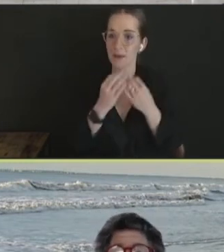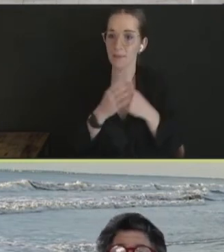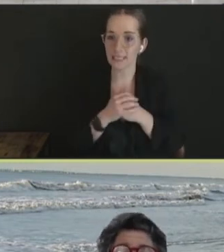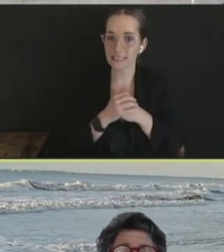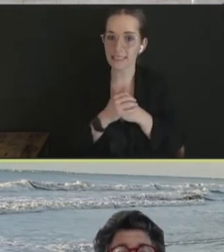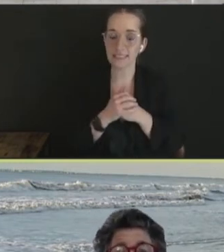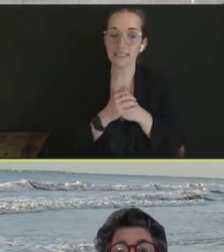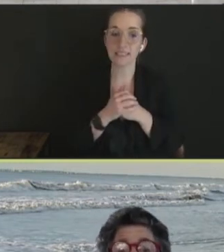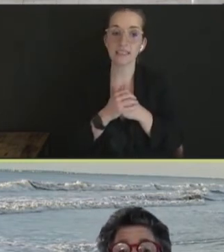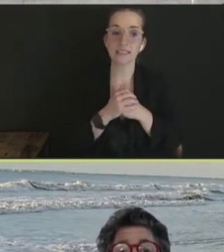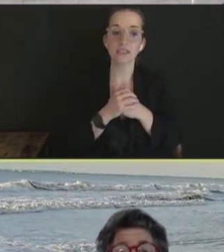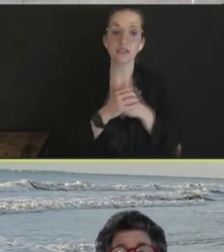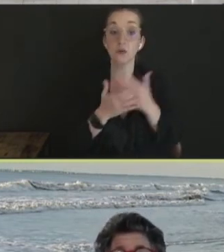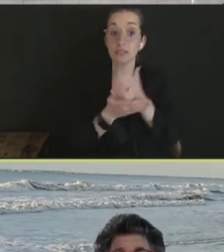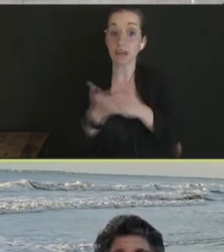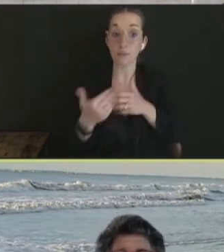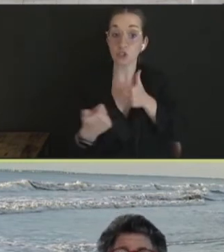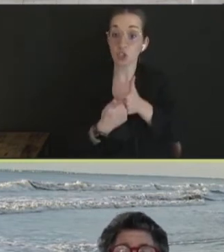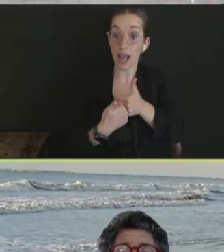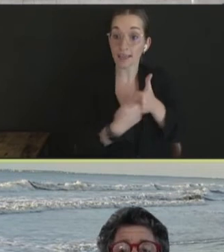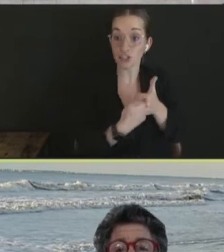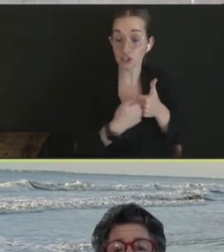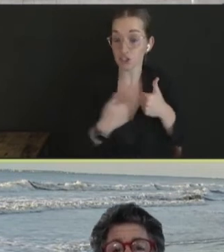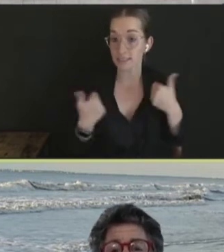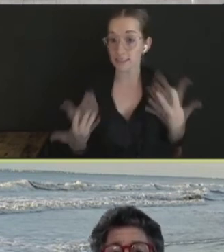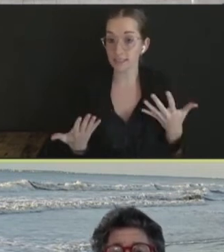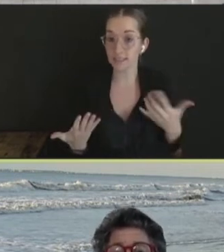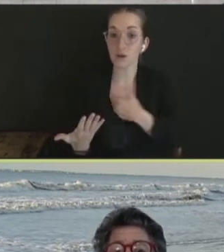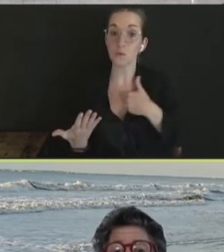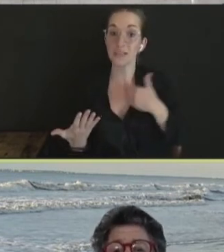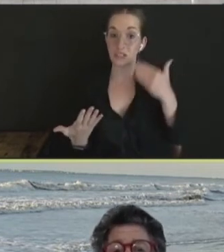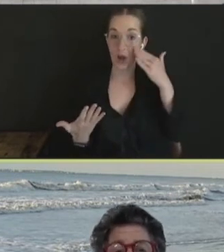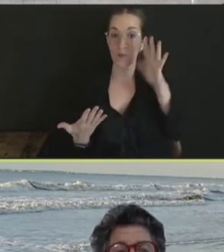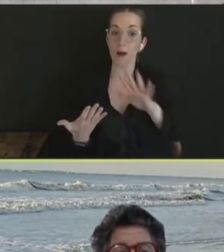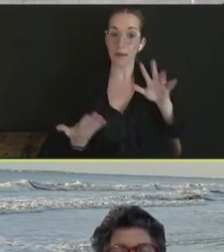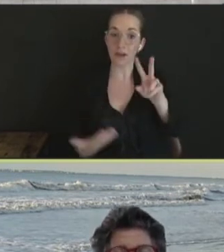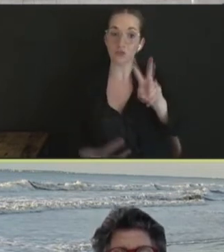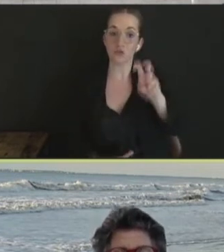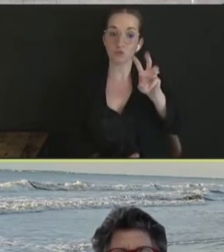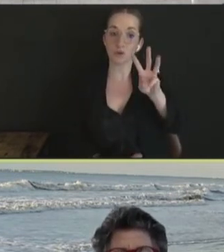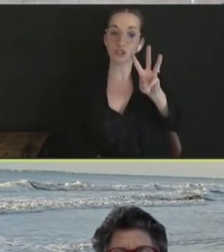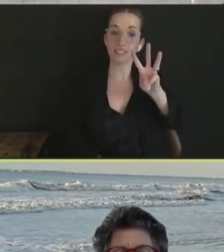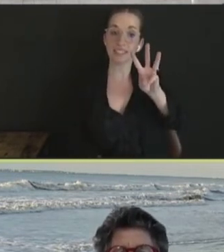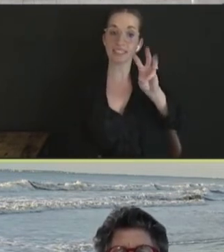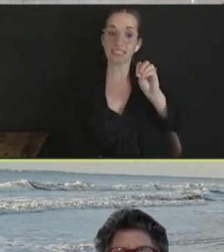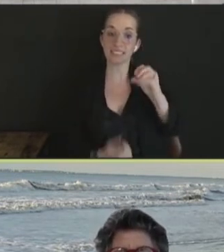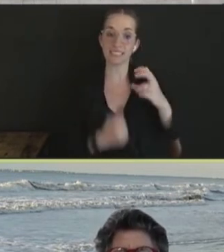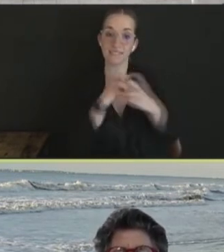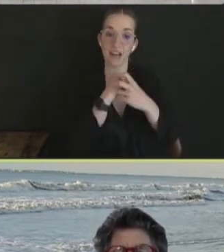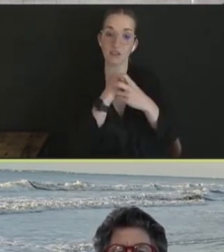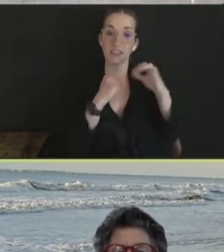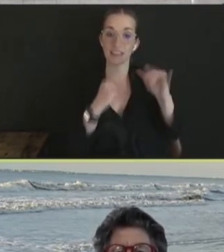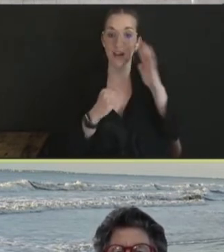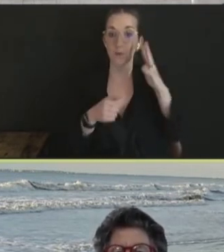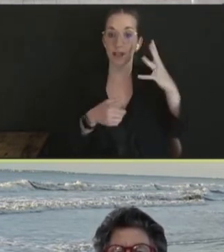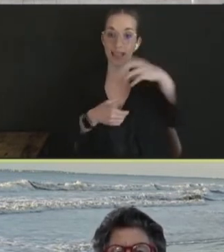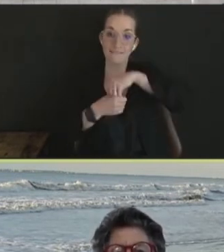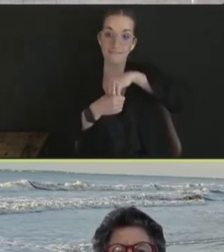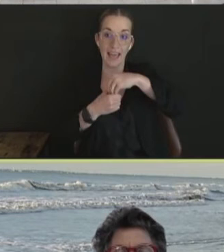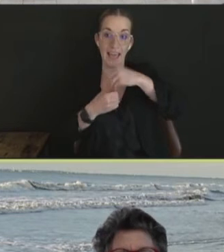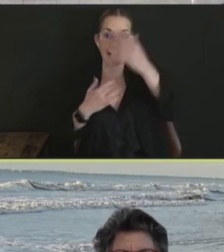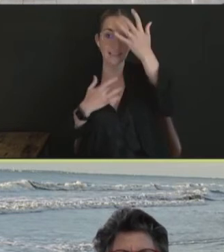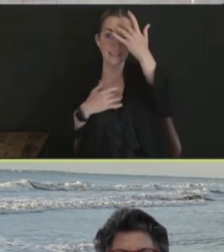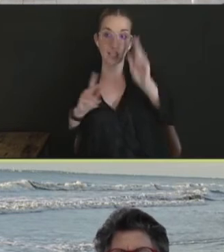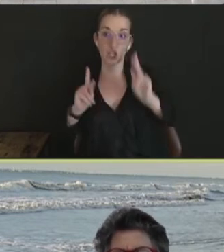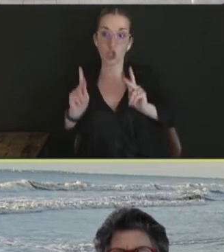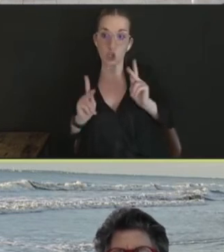So here are some challenges. We know that there's about 260 viruses that infect humans, and they come from